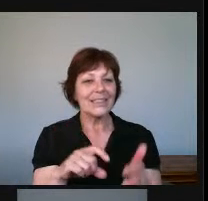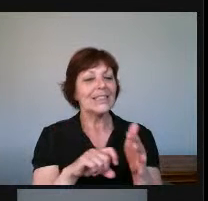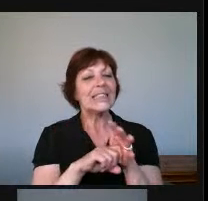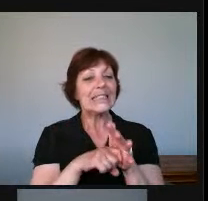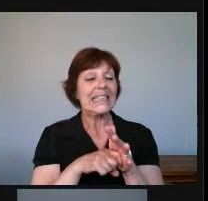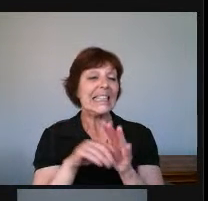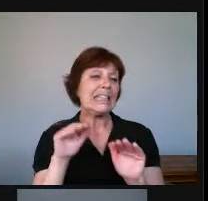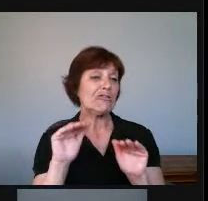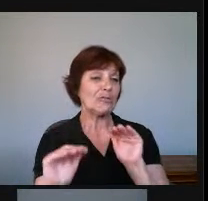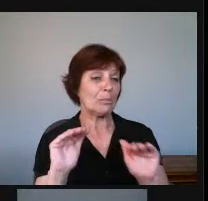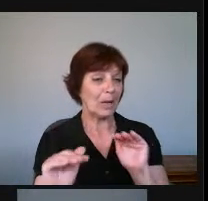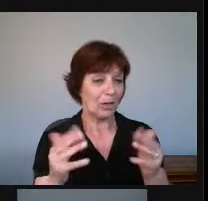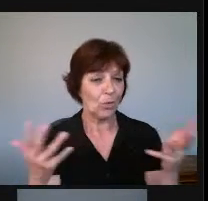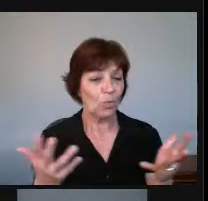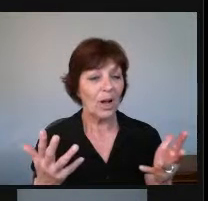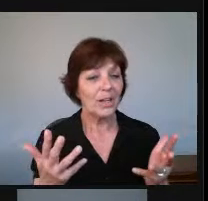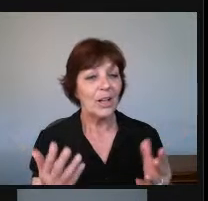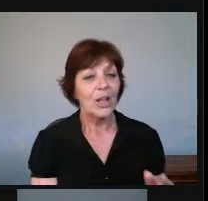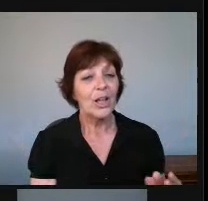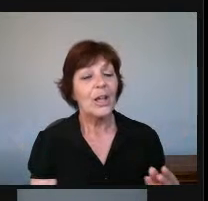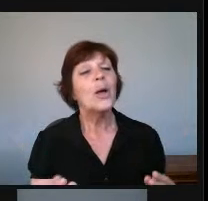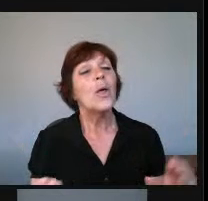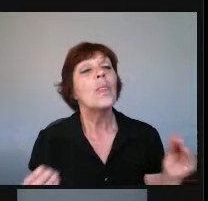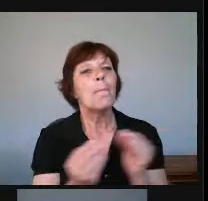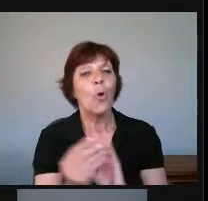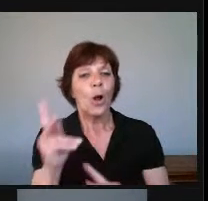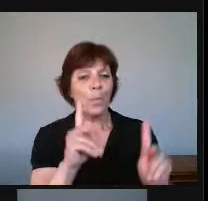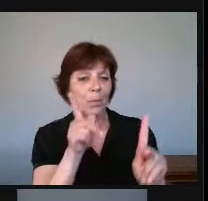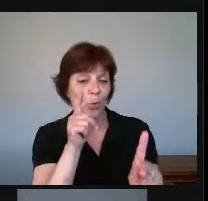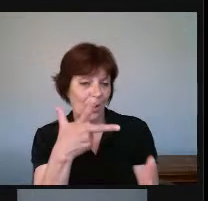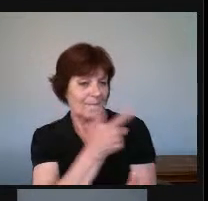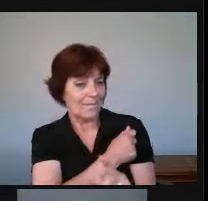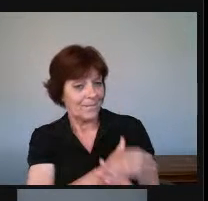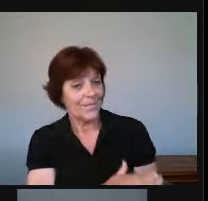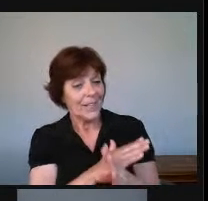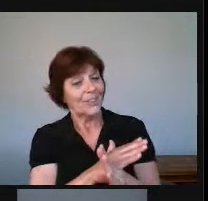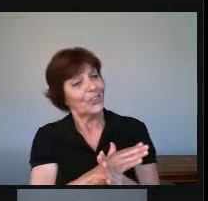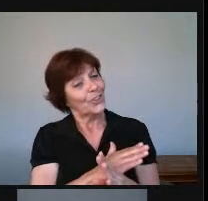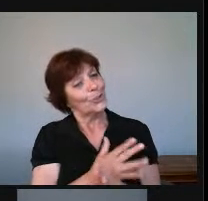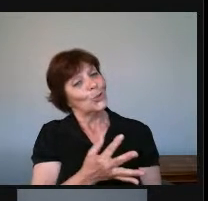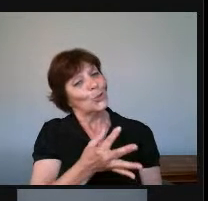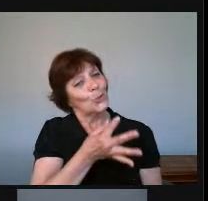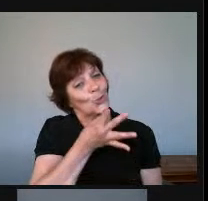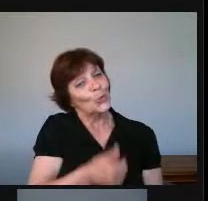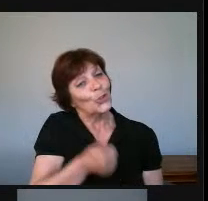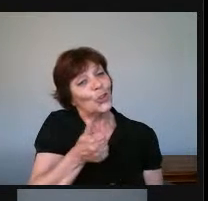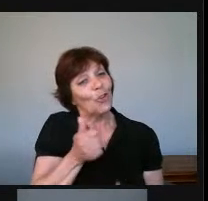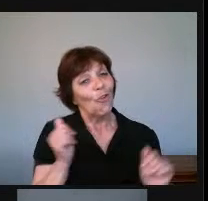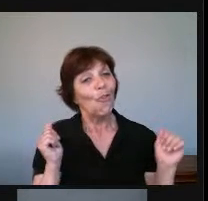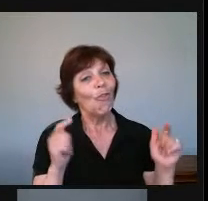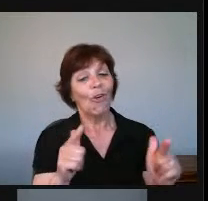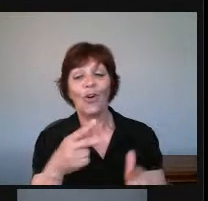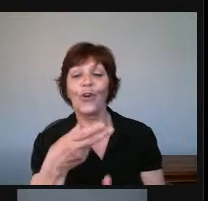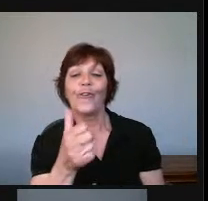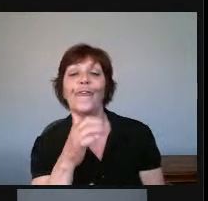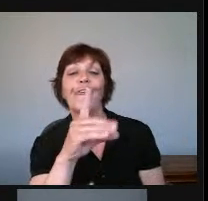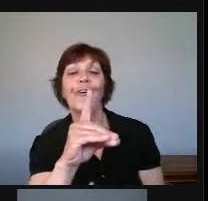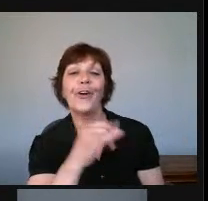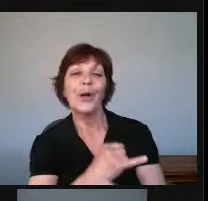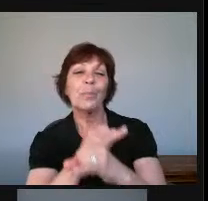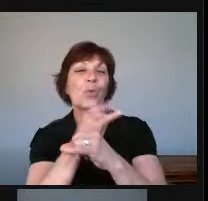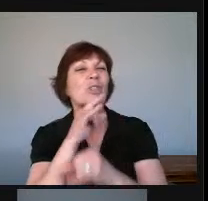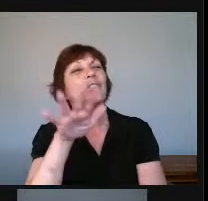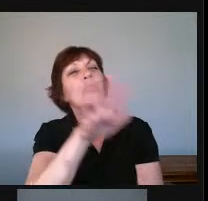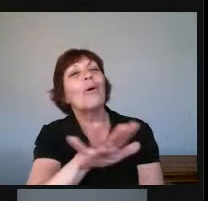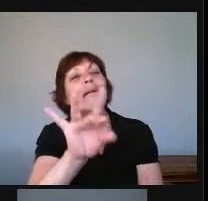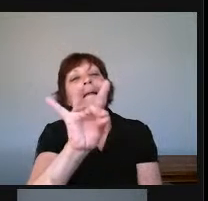reminders, is that, the more people we get vaccinated, the sooner we can get to herd immunity, which is around 80%